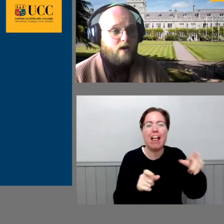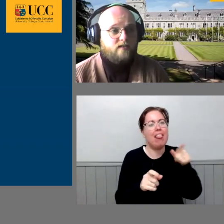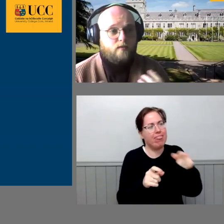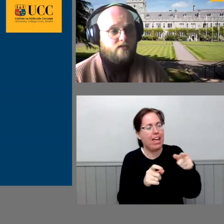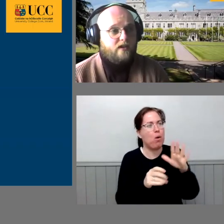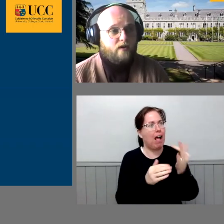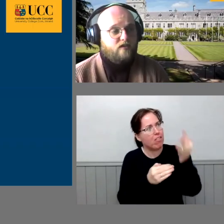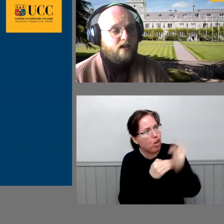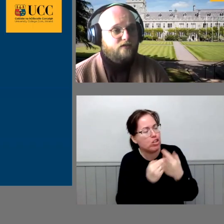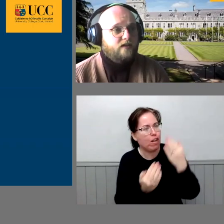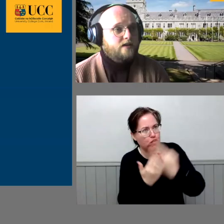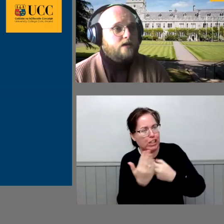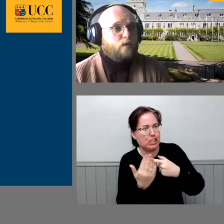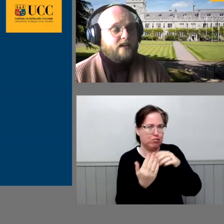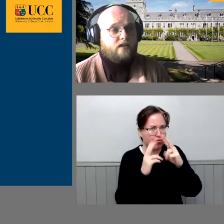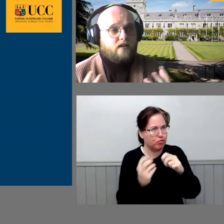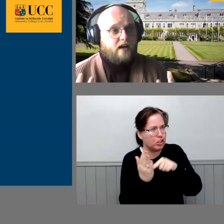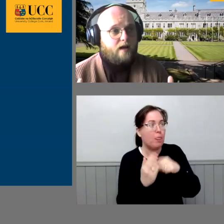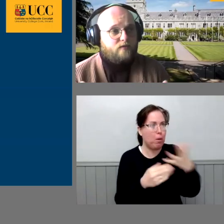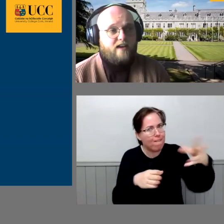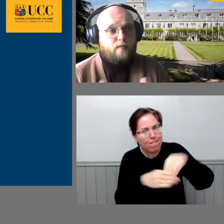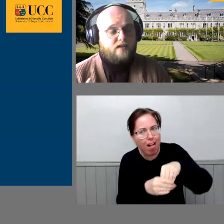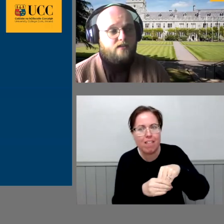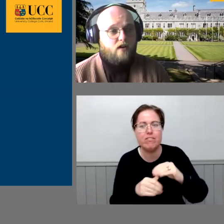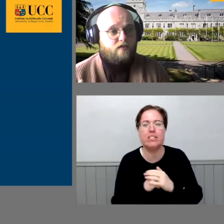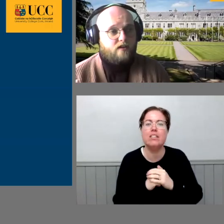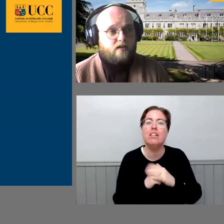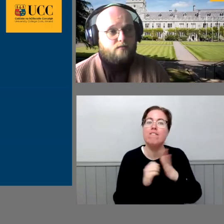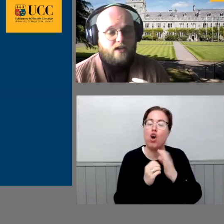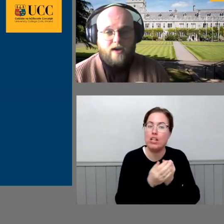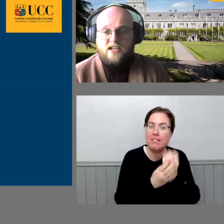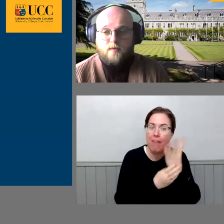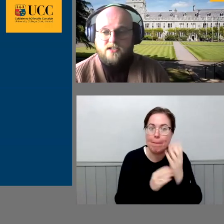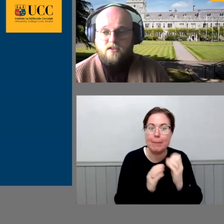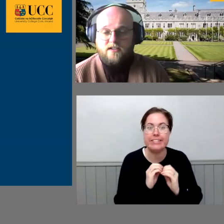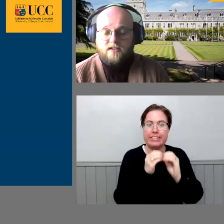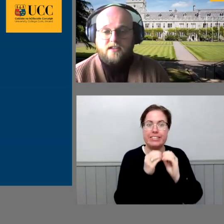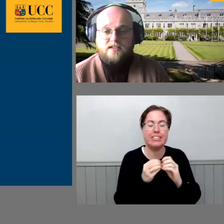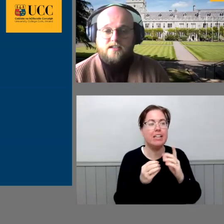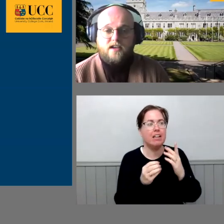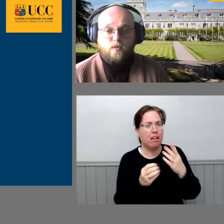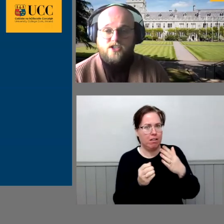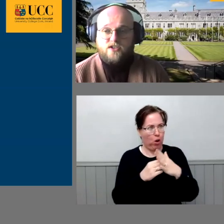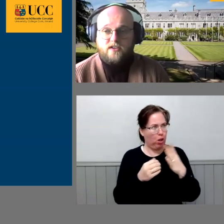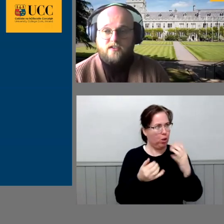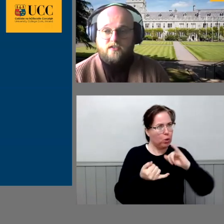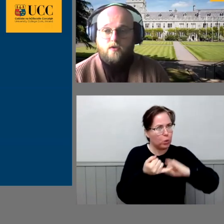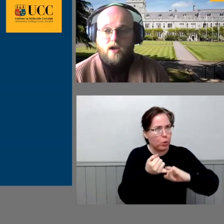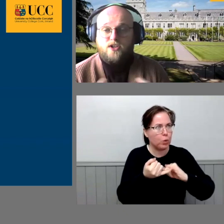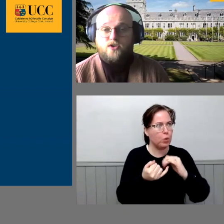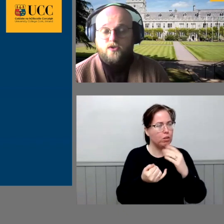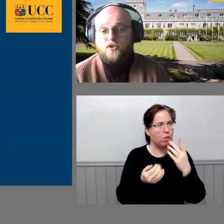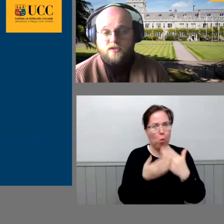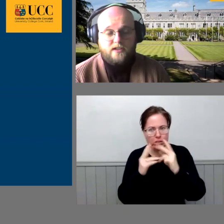much of this as possible. So they were involved within our development of our eligibility criteria to decide which